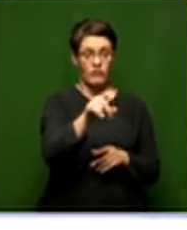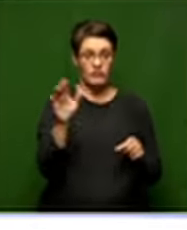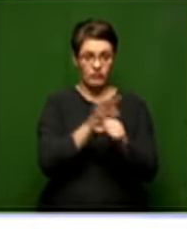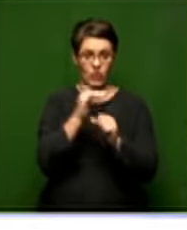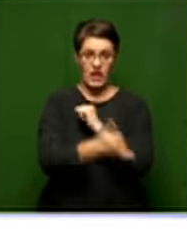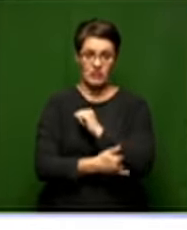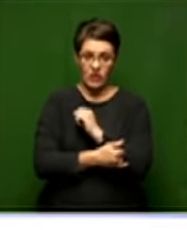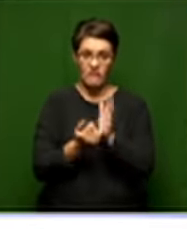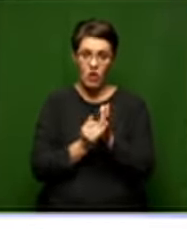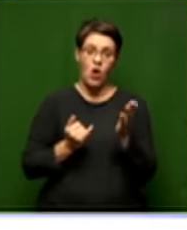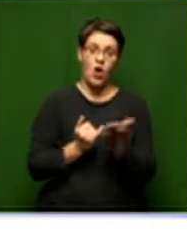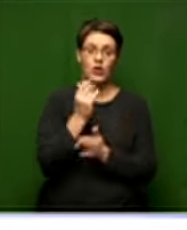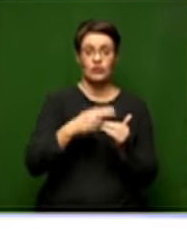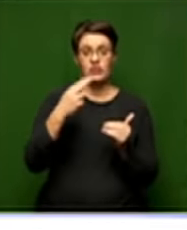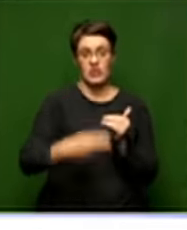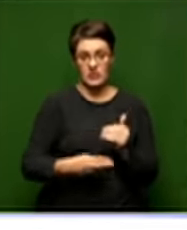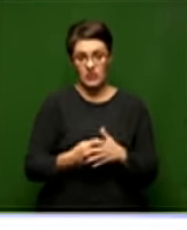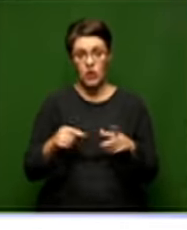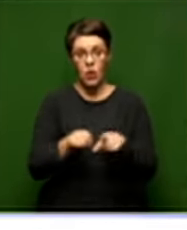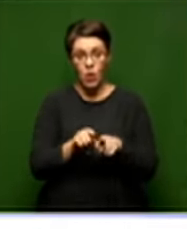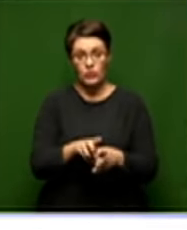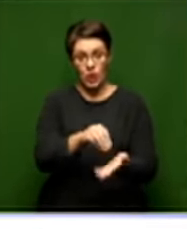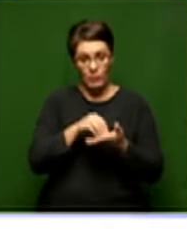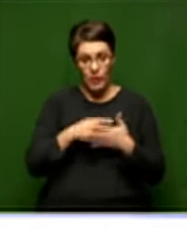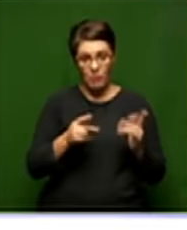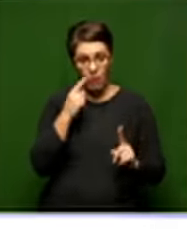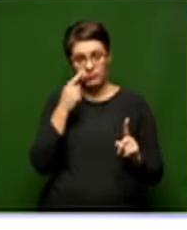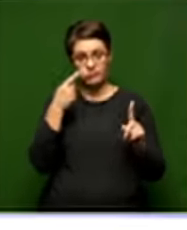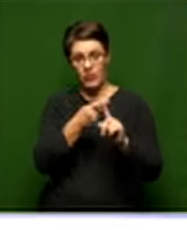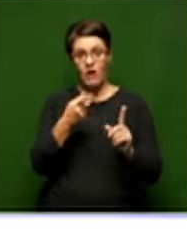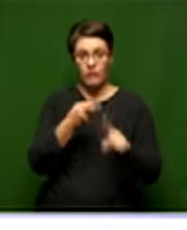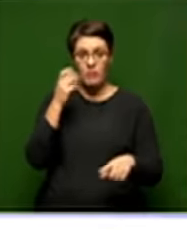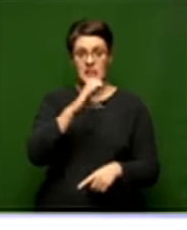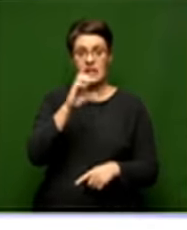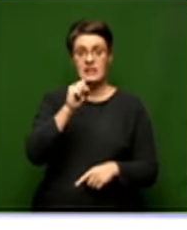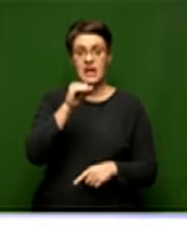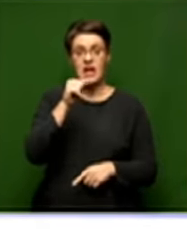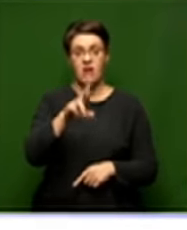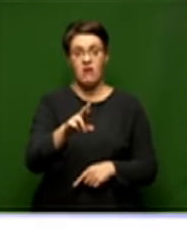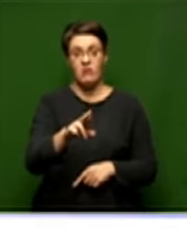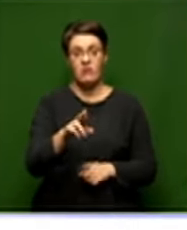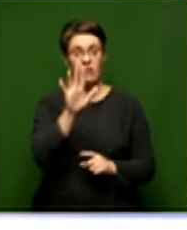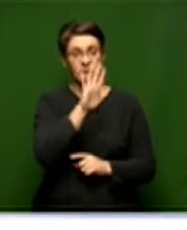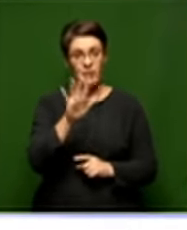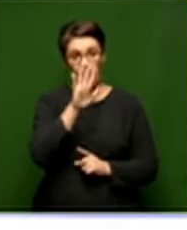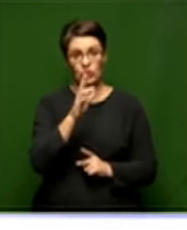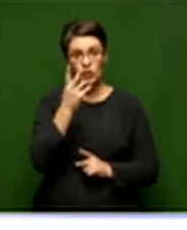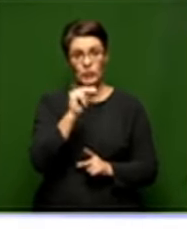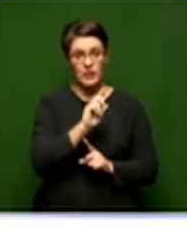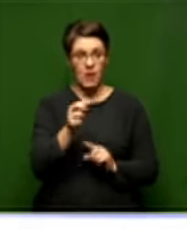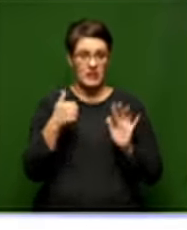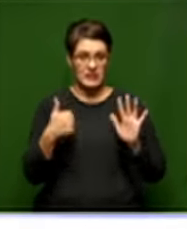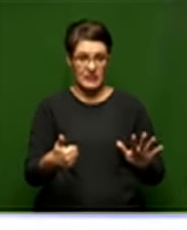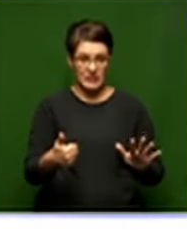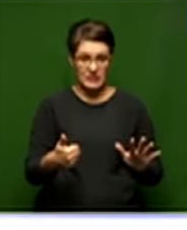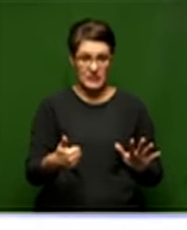for those early results, and of course also we'll bring you more predictions from the CSIR at around 20 past